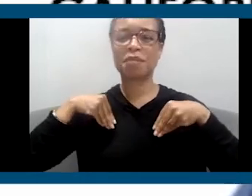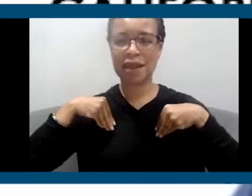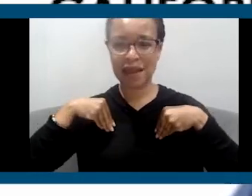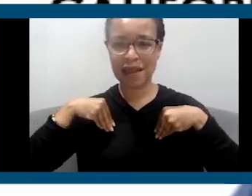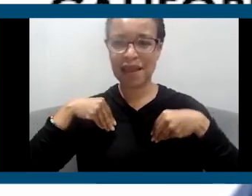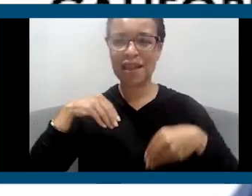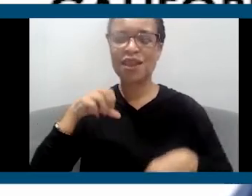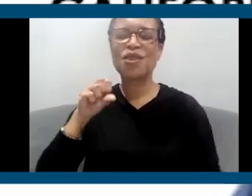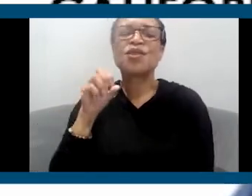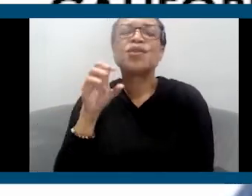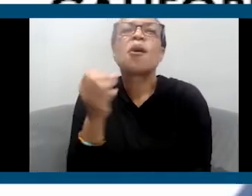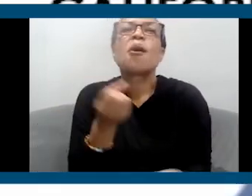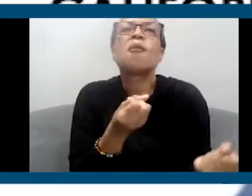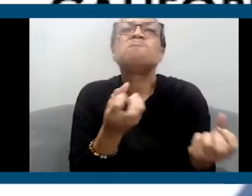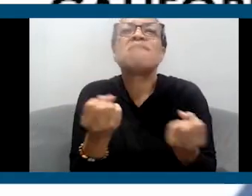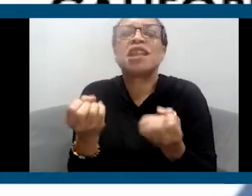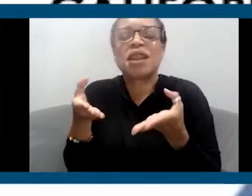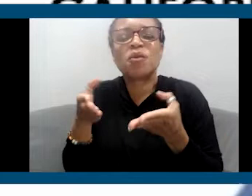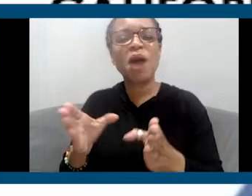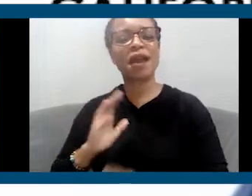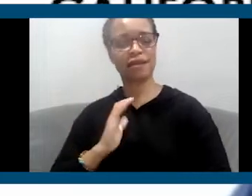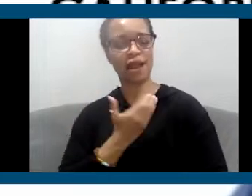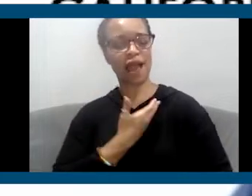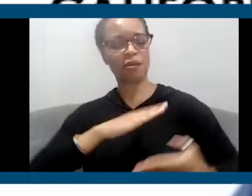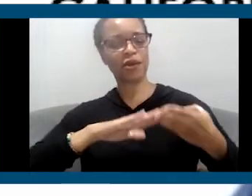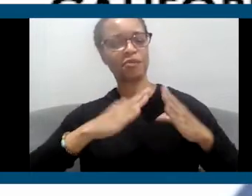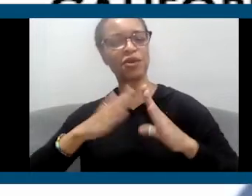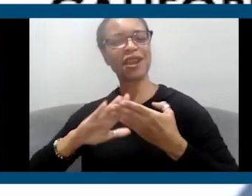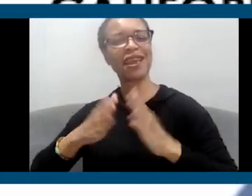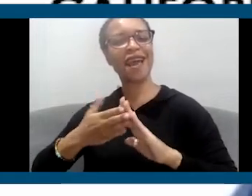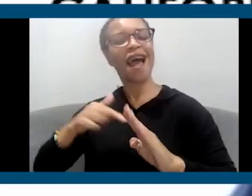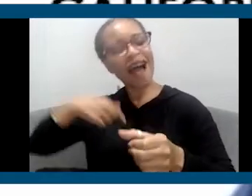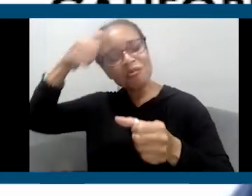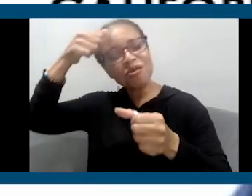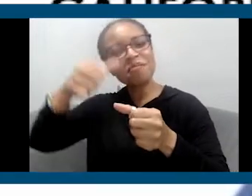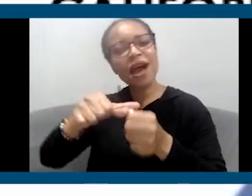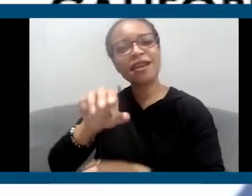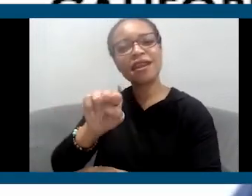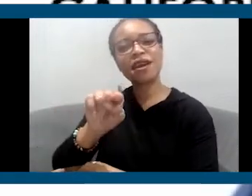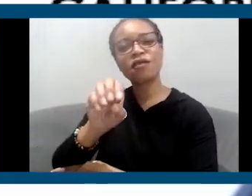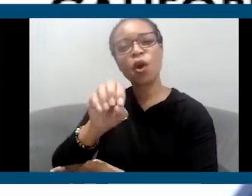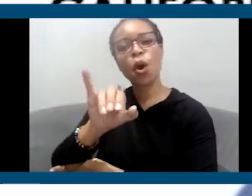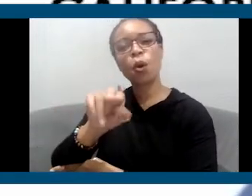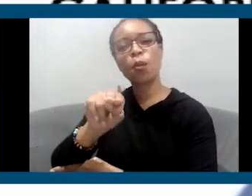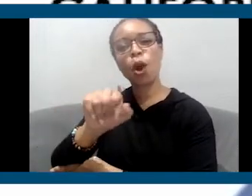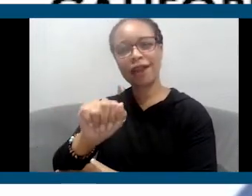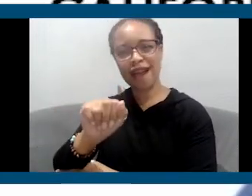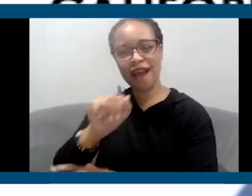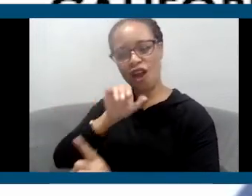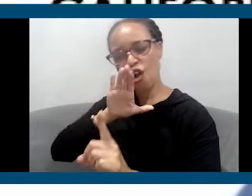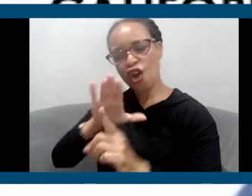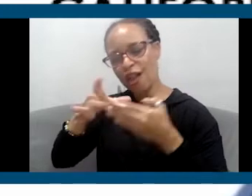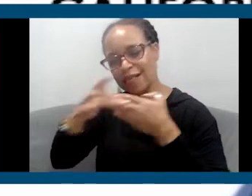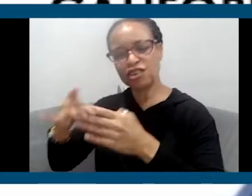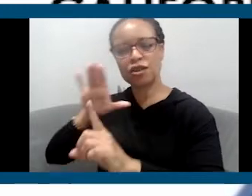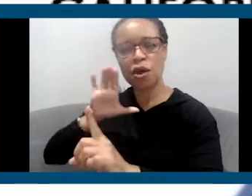many ways, everything that I want to do in our community, I'm reminded of Moina. I'm reminded of her leadership, her strength, and